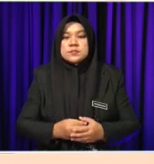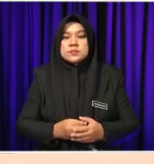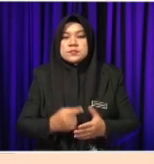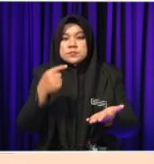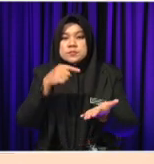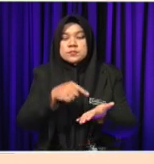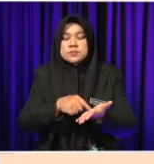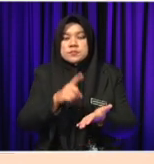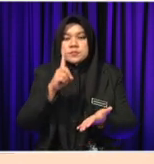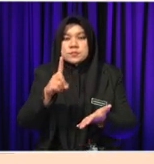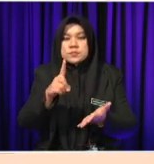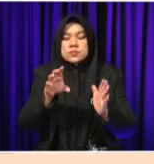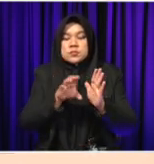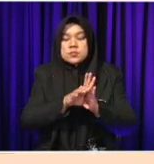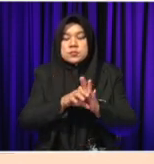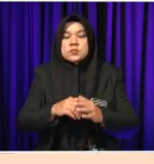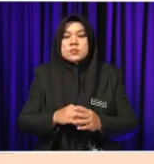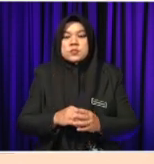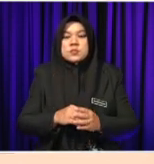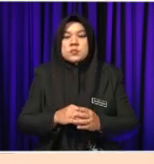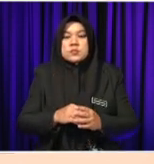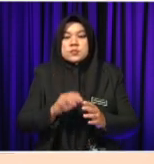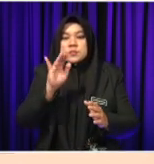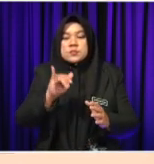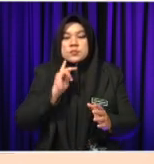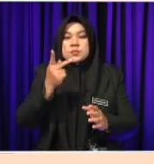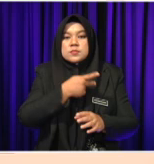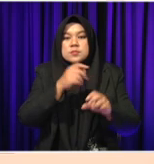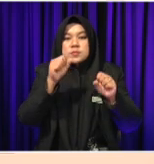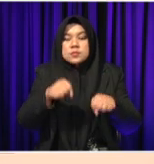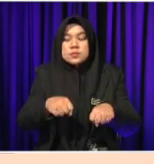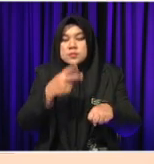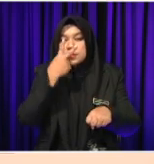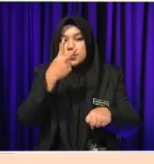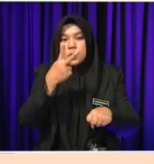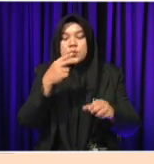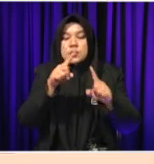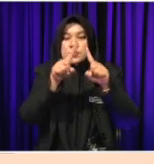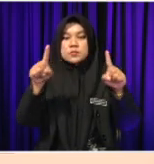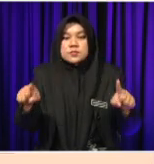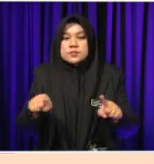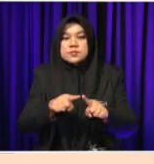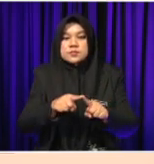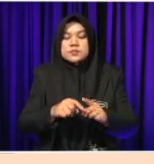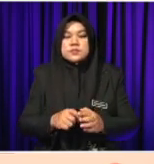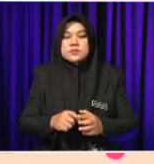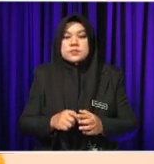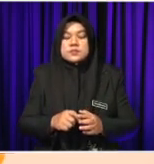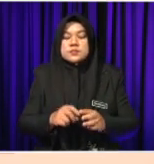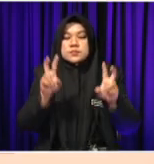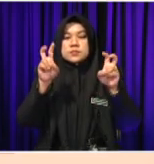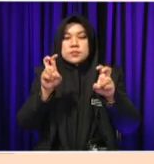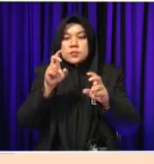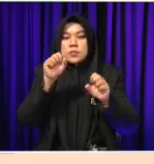one very simple example, clear cut, that we can see on the screen on this one beautiful poem entitled, What Can You Do?